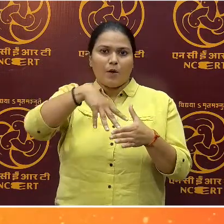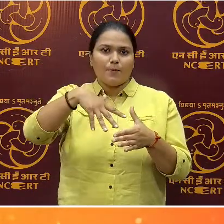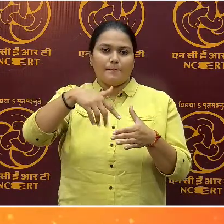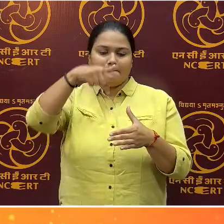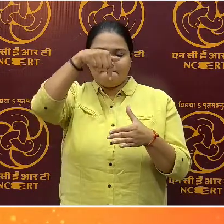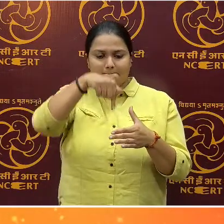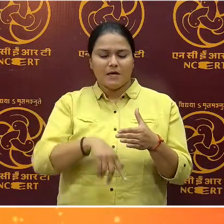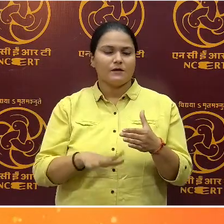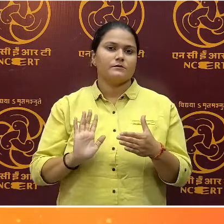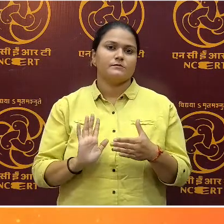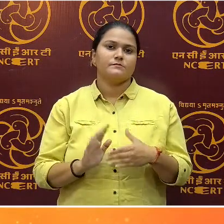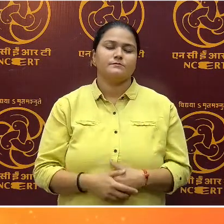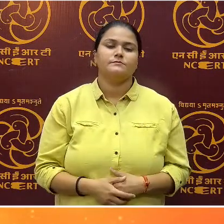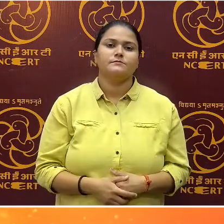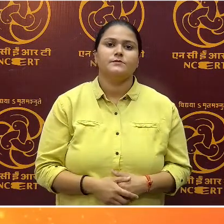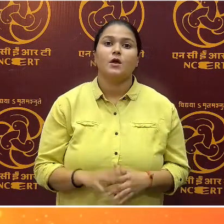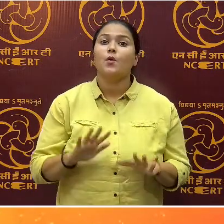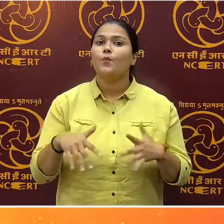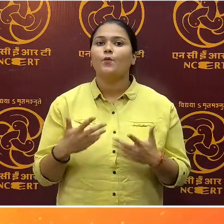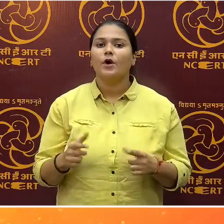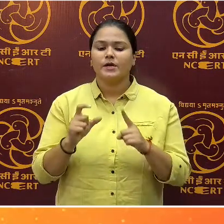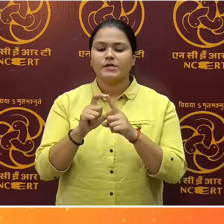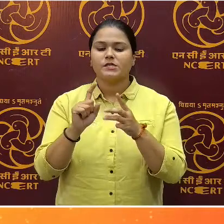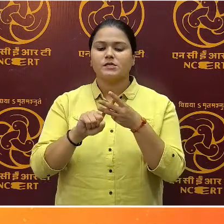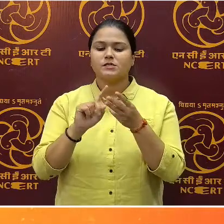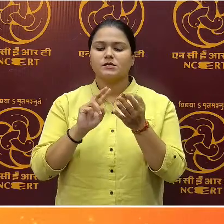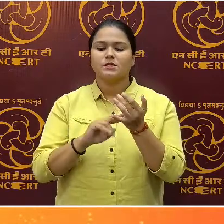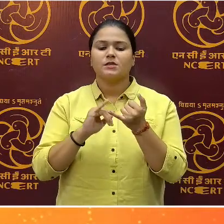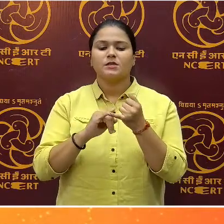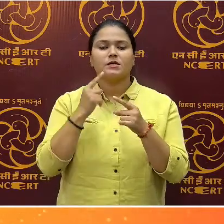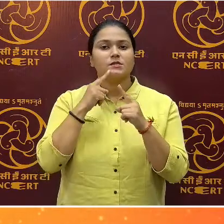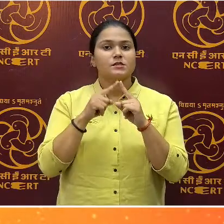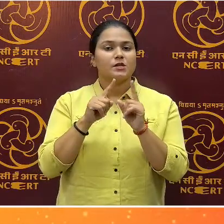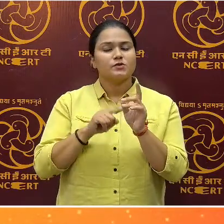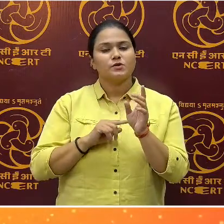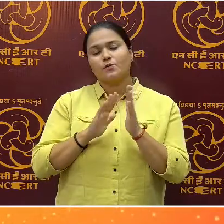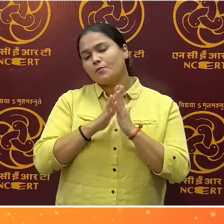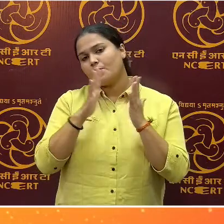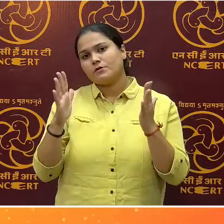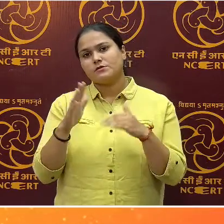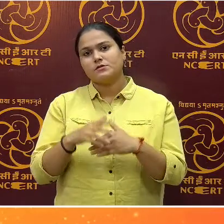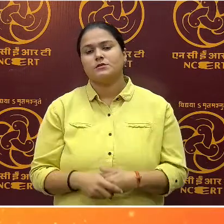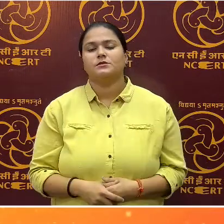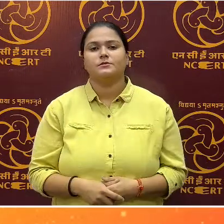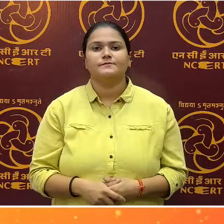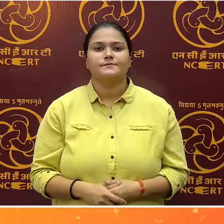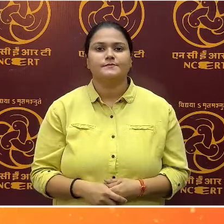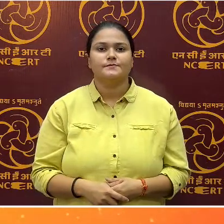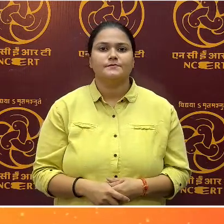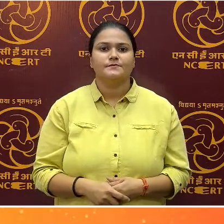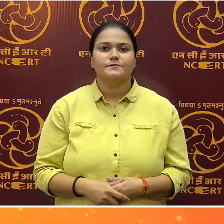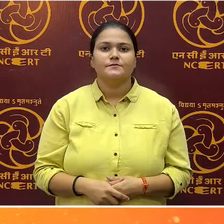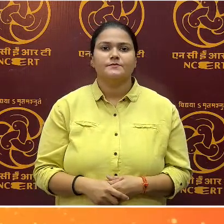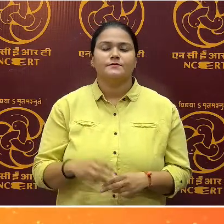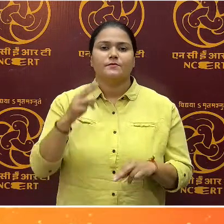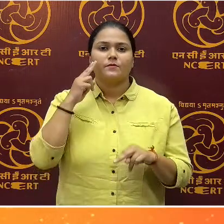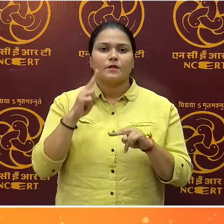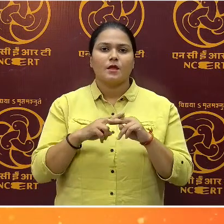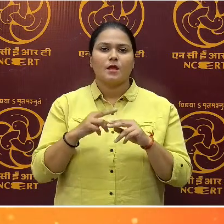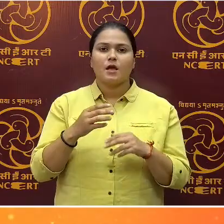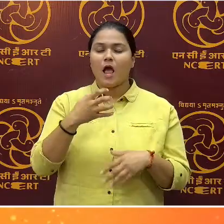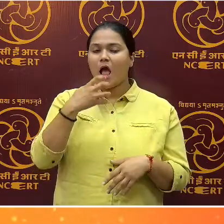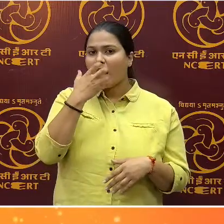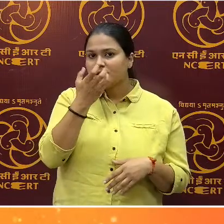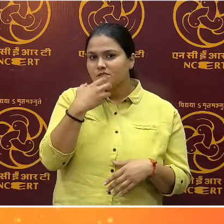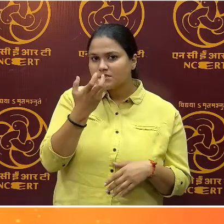key here. Yes. Because it has got the highest density. Now, we see that apple is floating somewhere